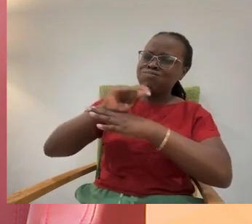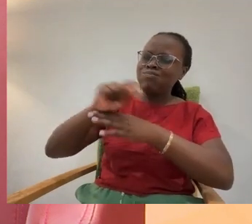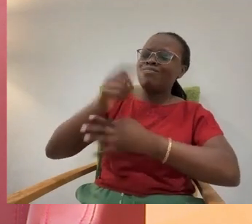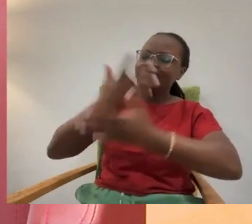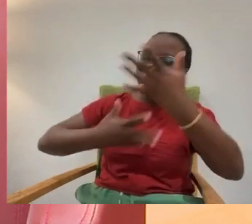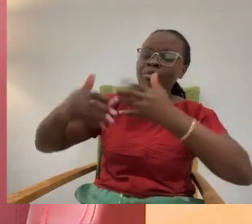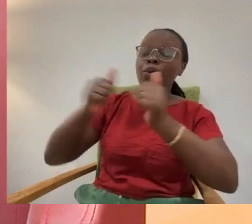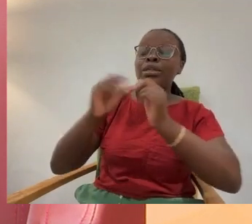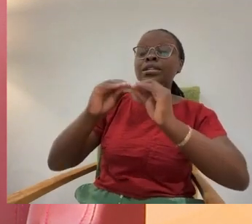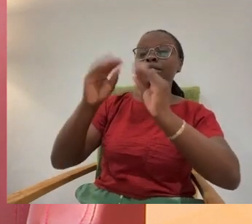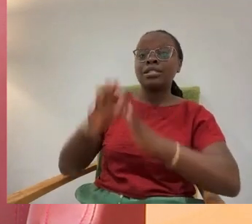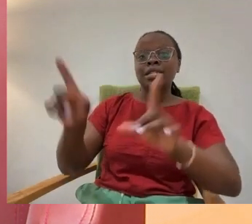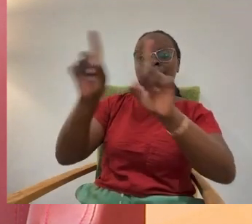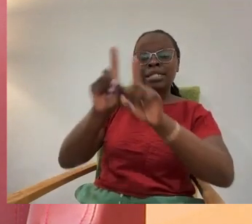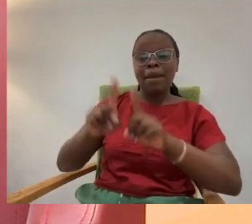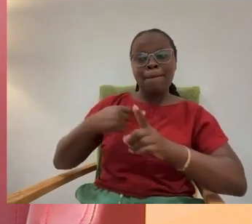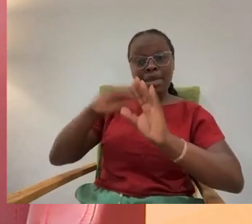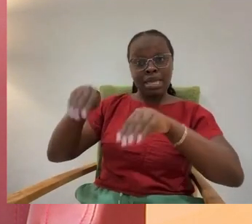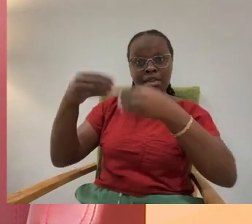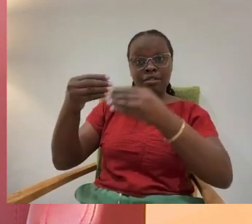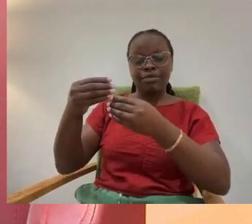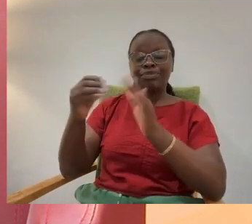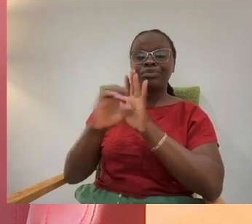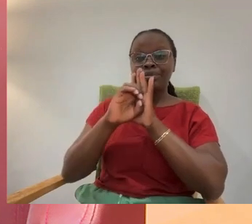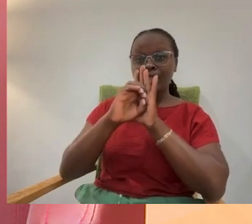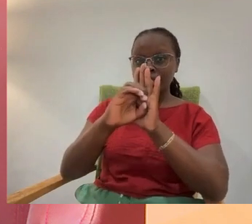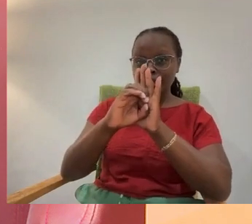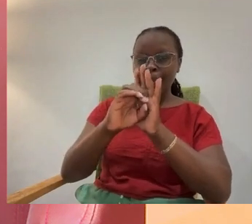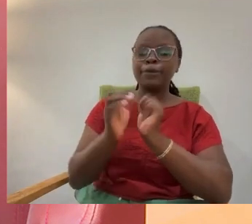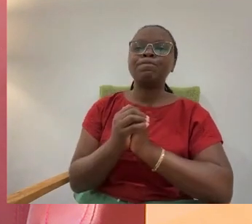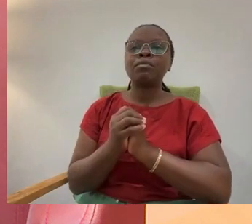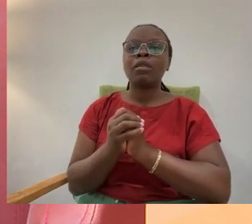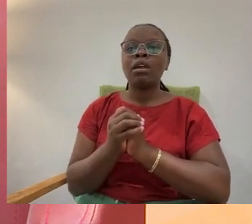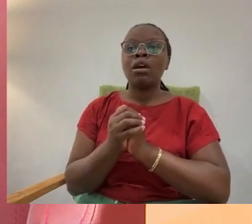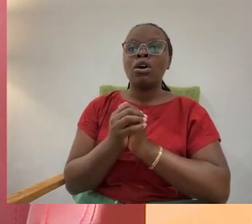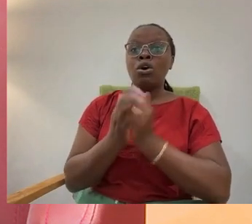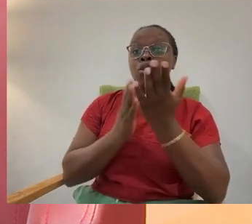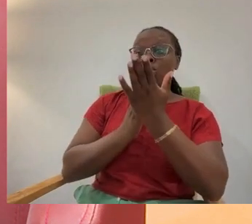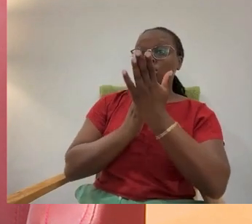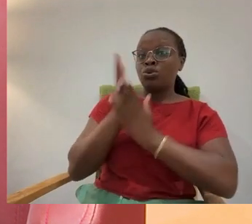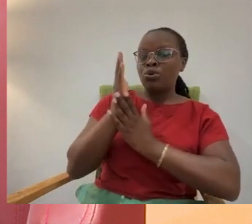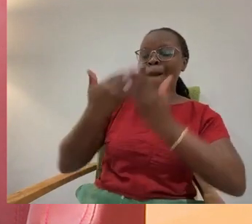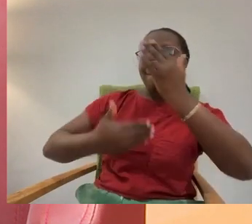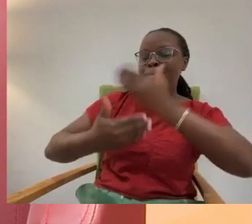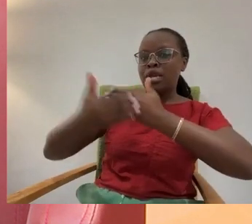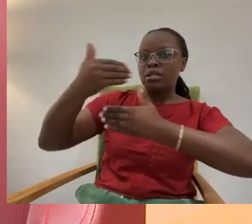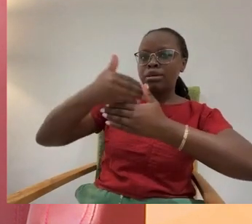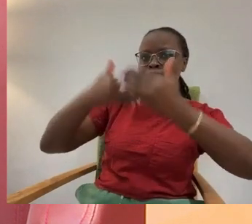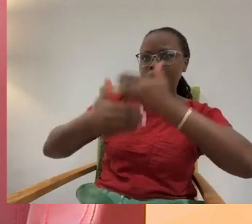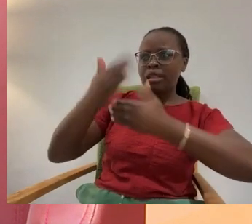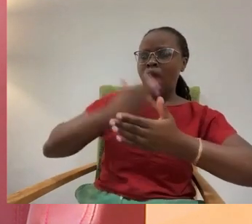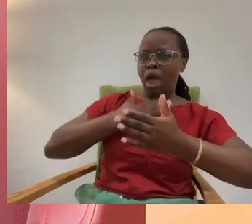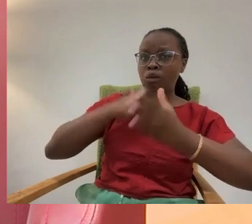can also give an example on that. So through building Snaplify platform and giving